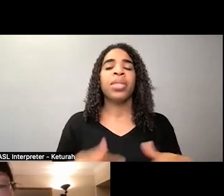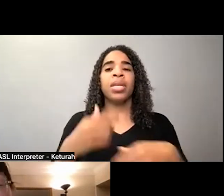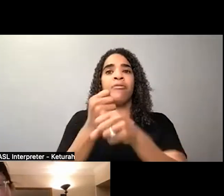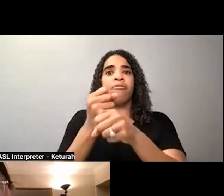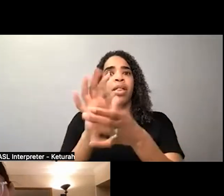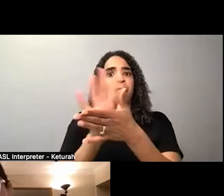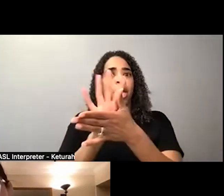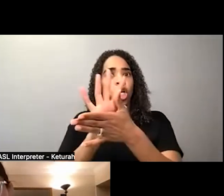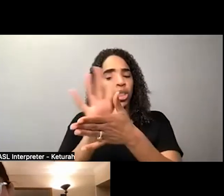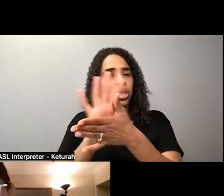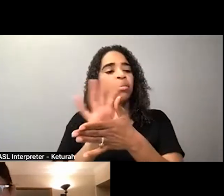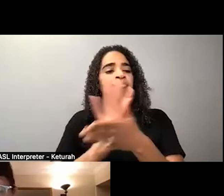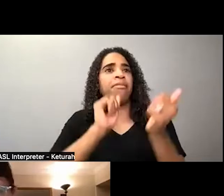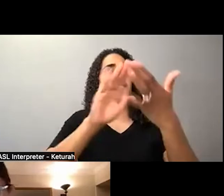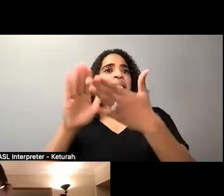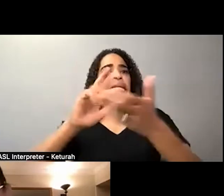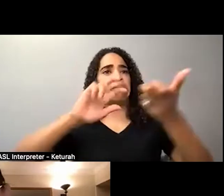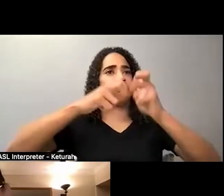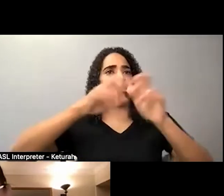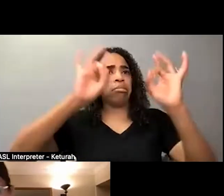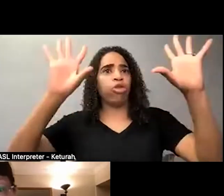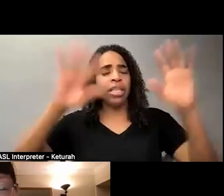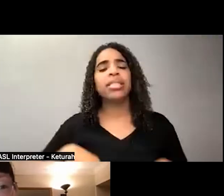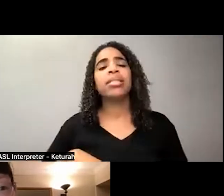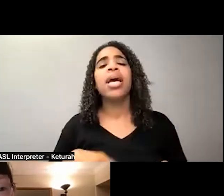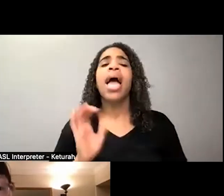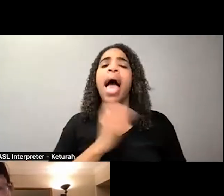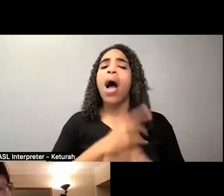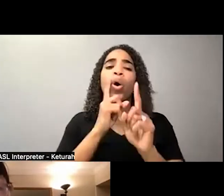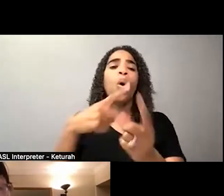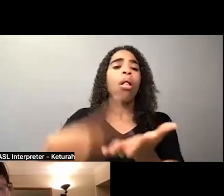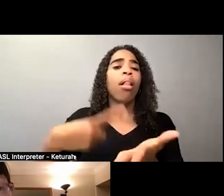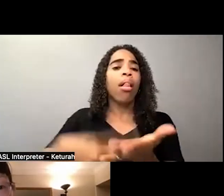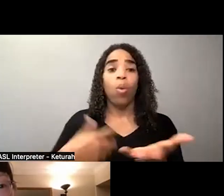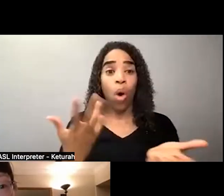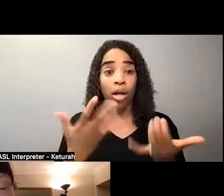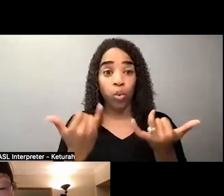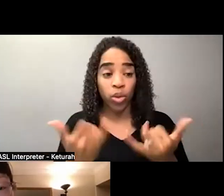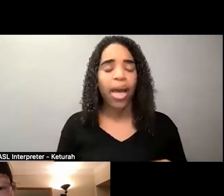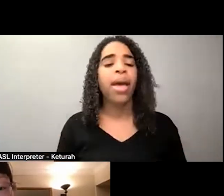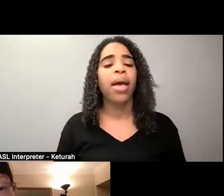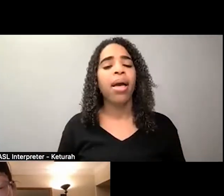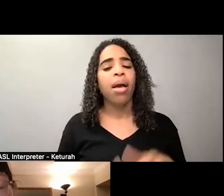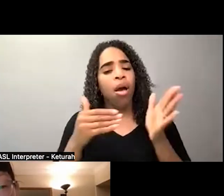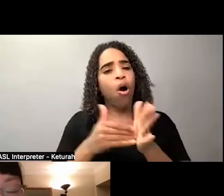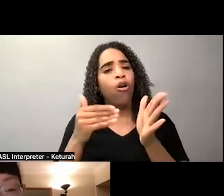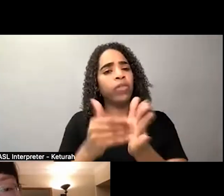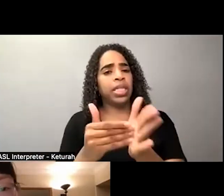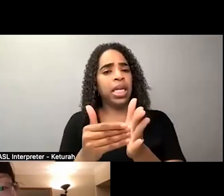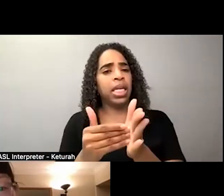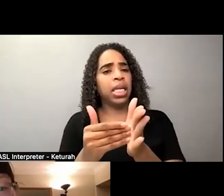that we're interested in talking about today is that it's you know, very often the case that we